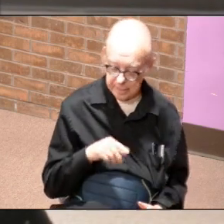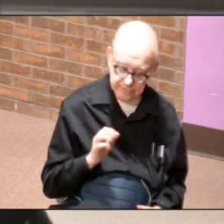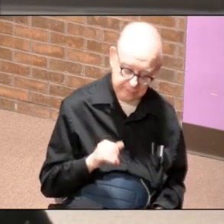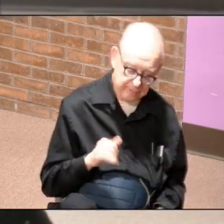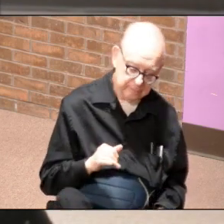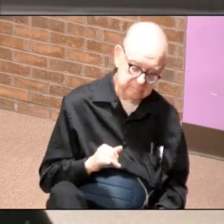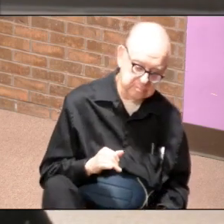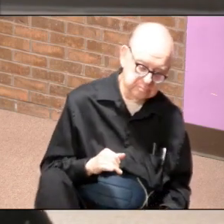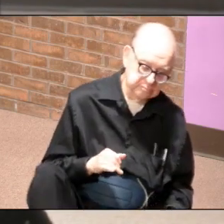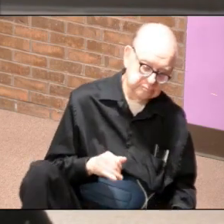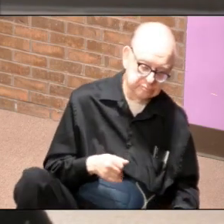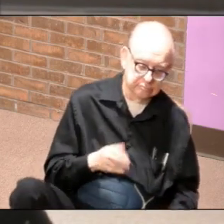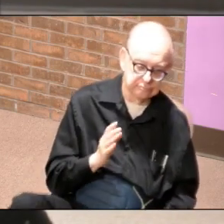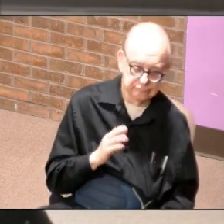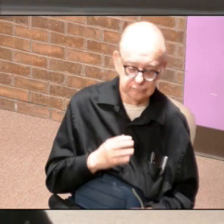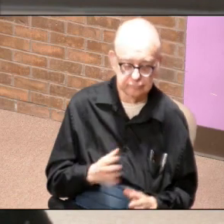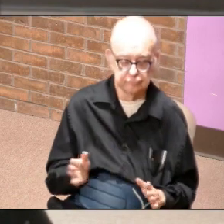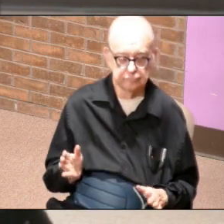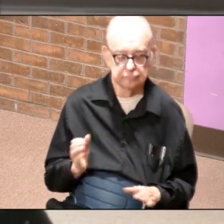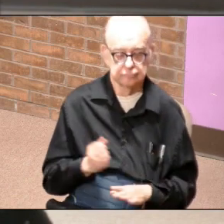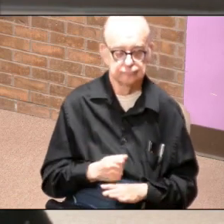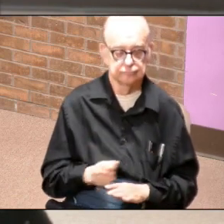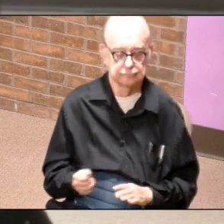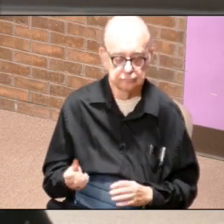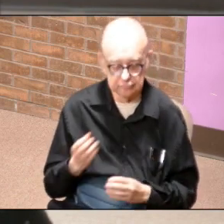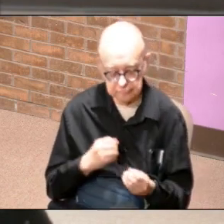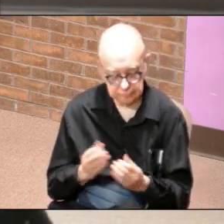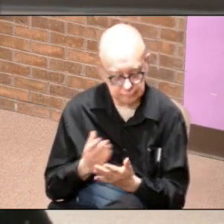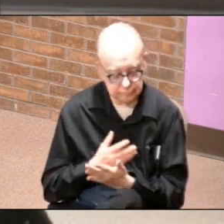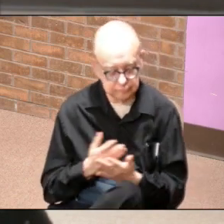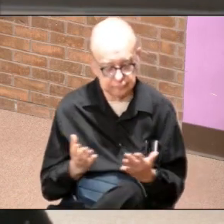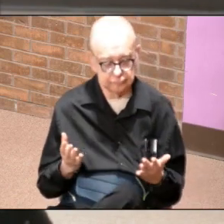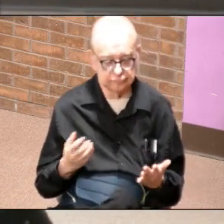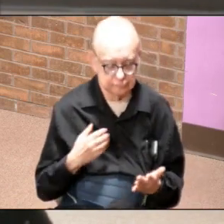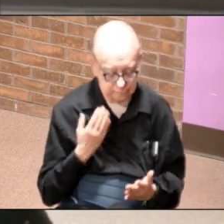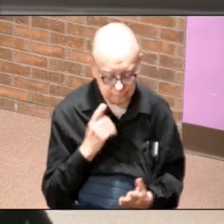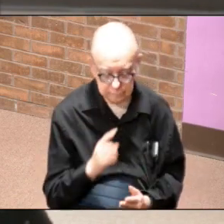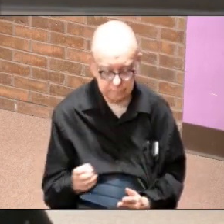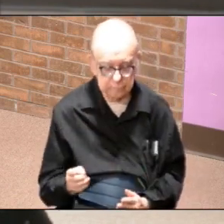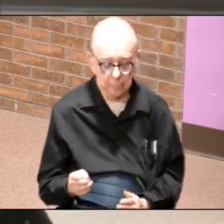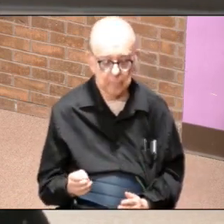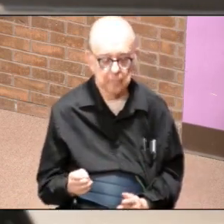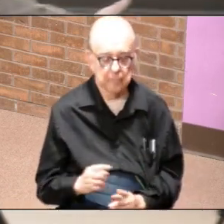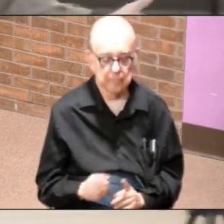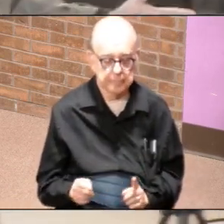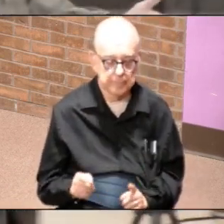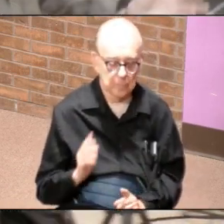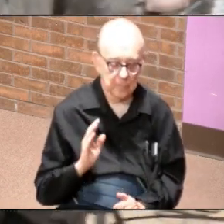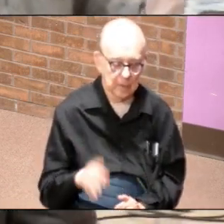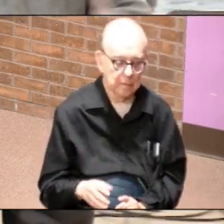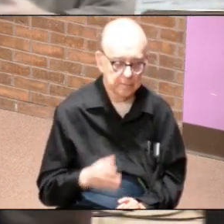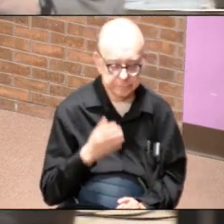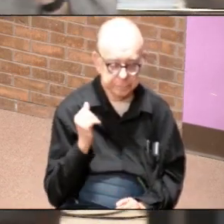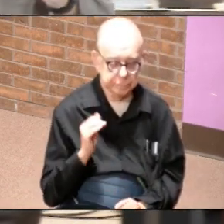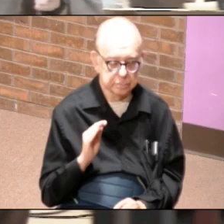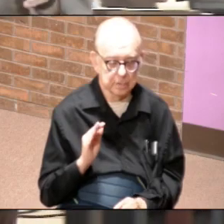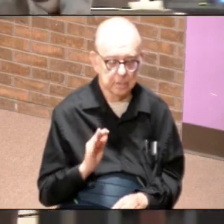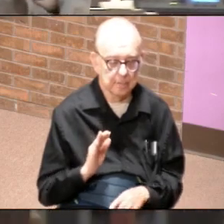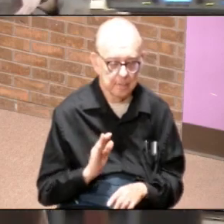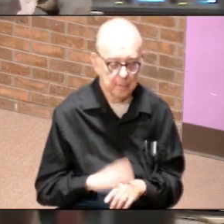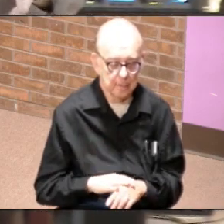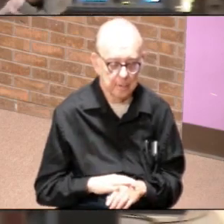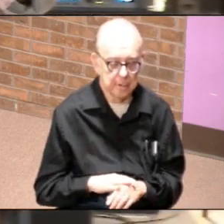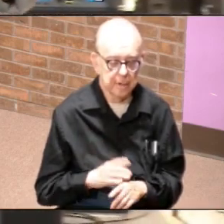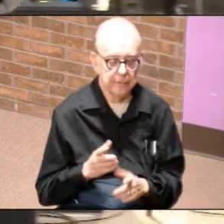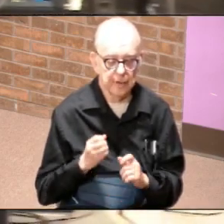Absolutely. God's preparing feasts for us and everything. I don't know about y'all, but it's going to be better than any fast food